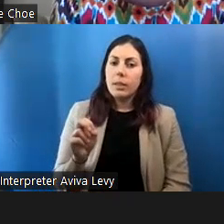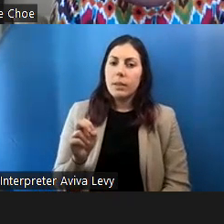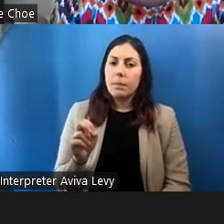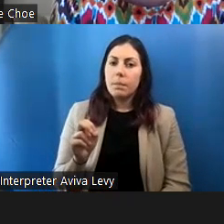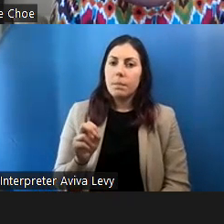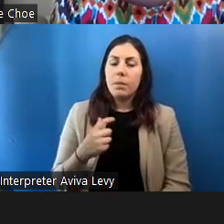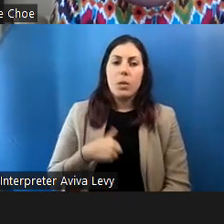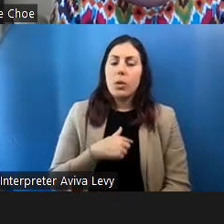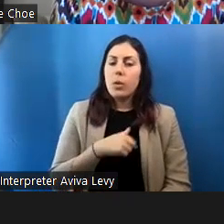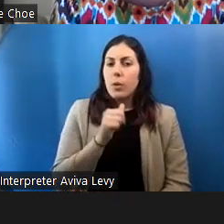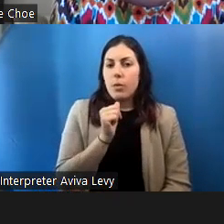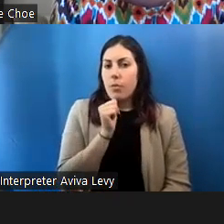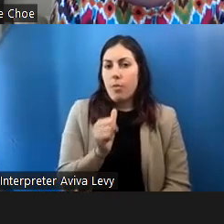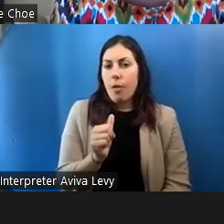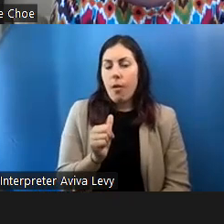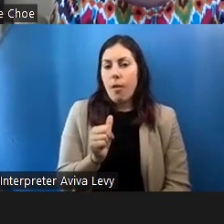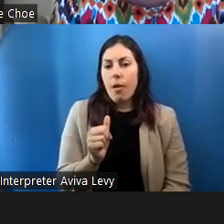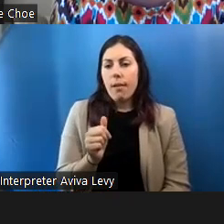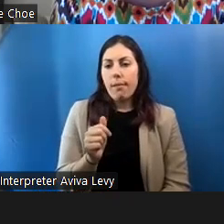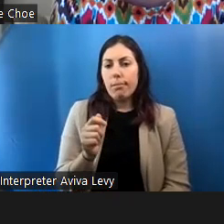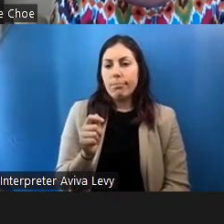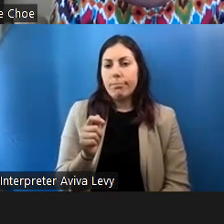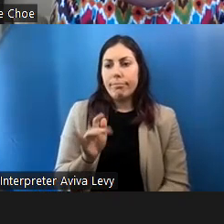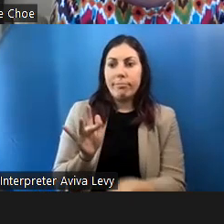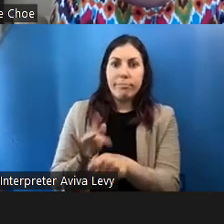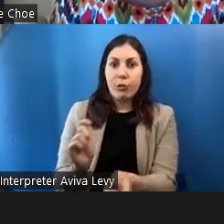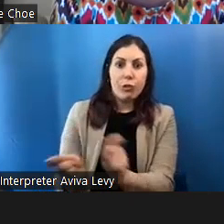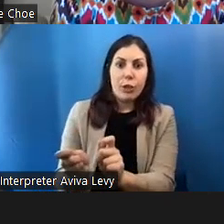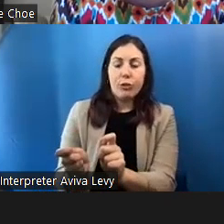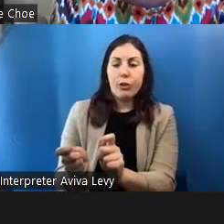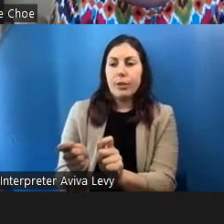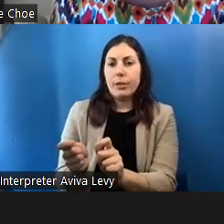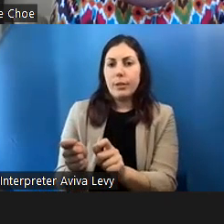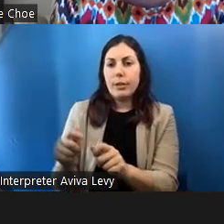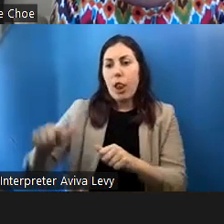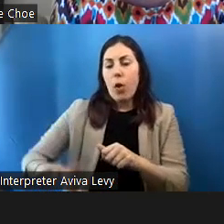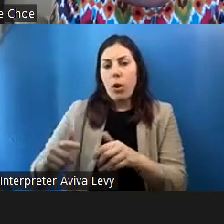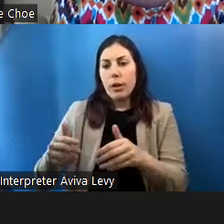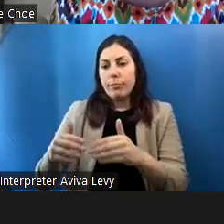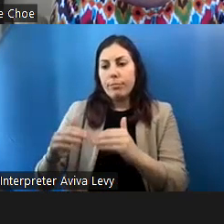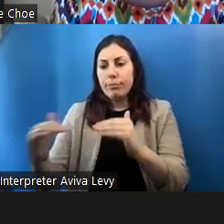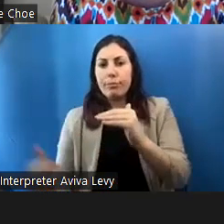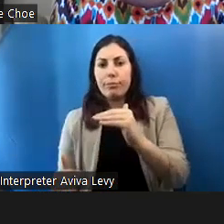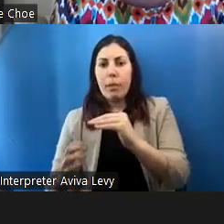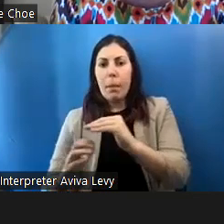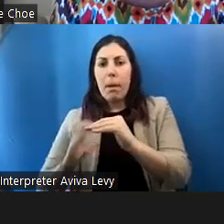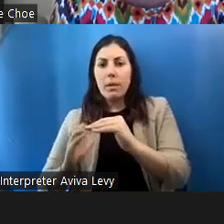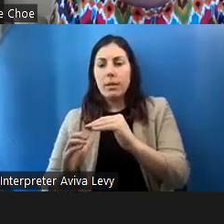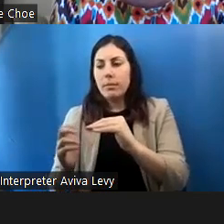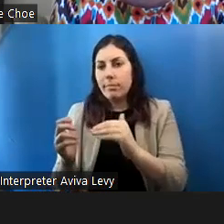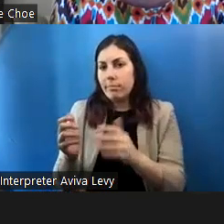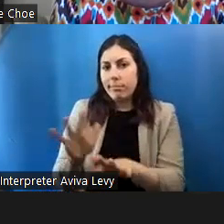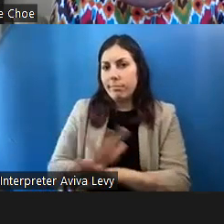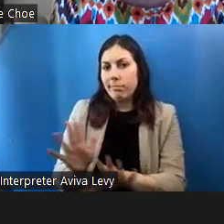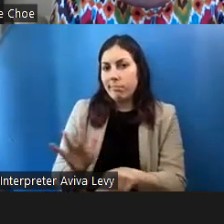We are not making specific changes to the lower busway as part of this project beyond improving access to it.